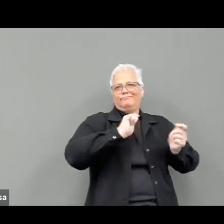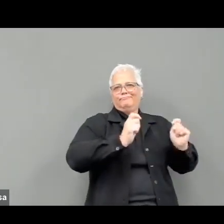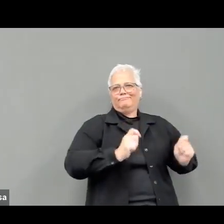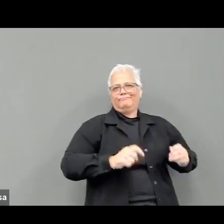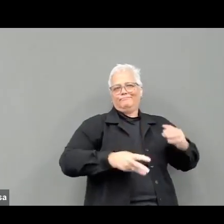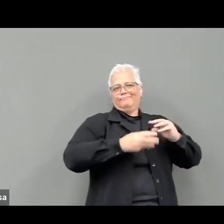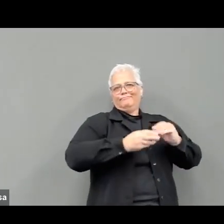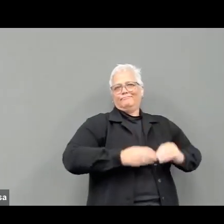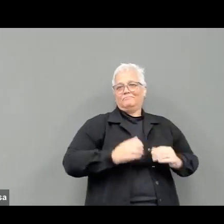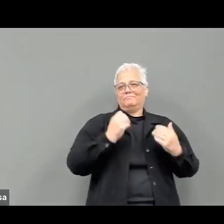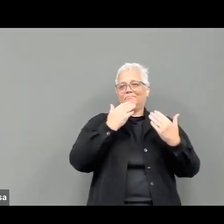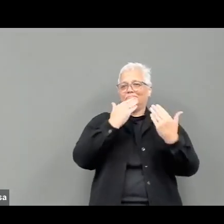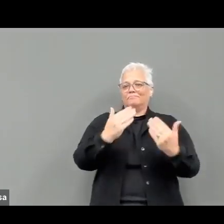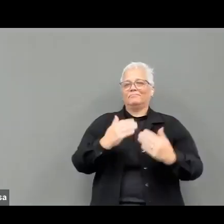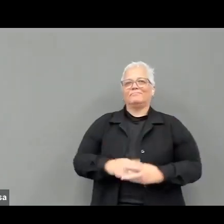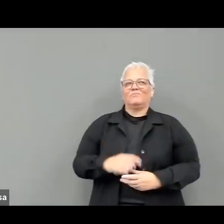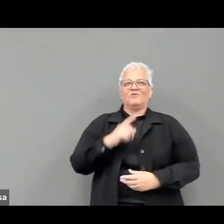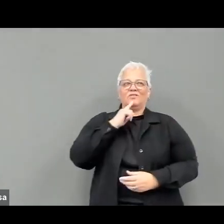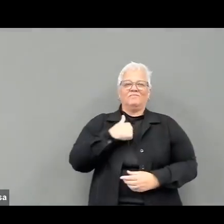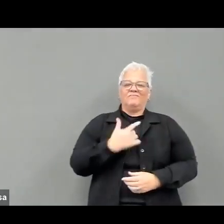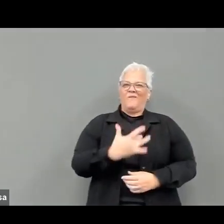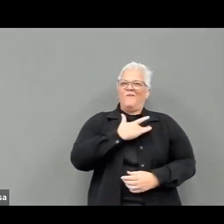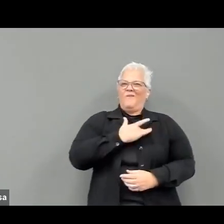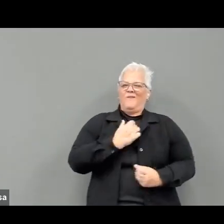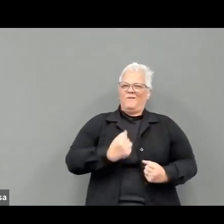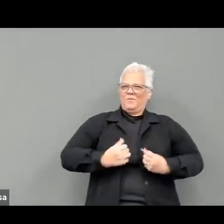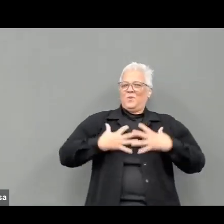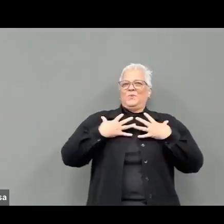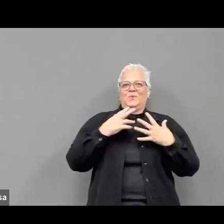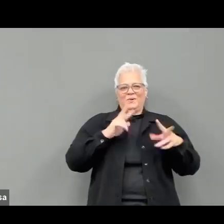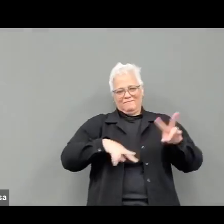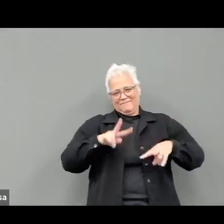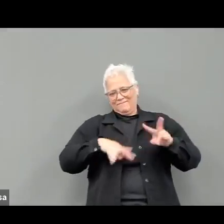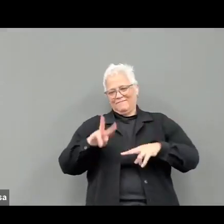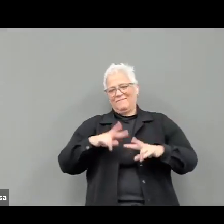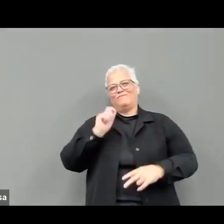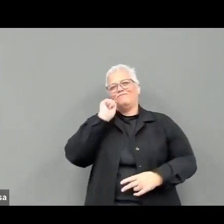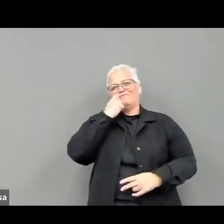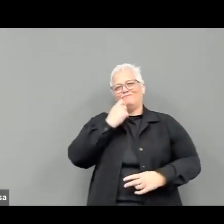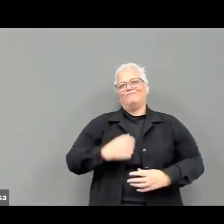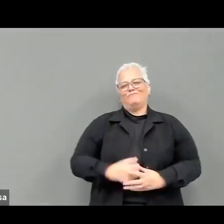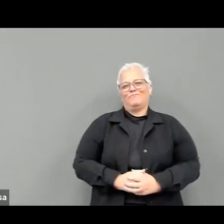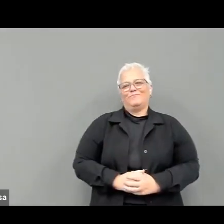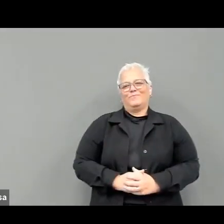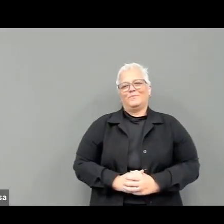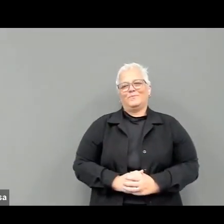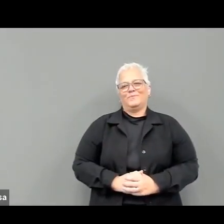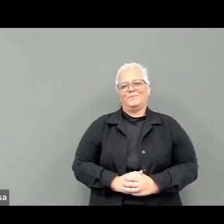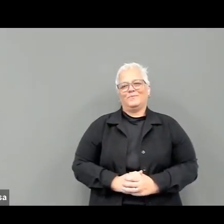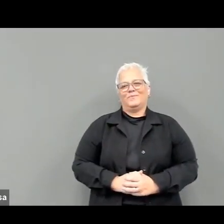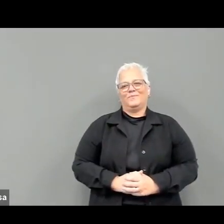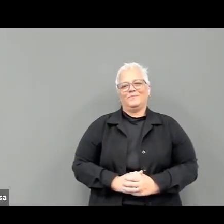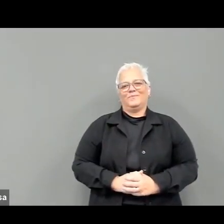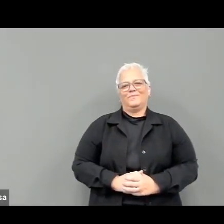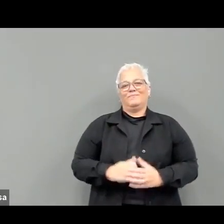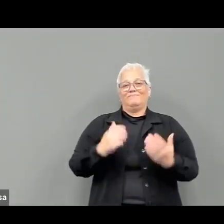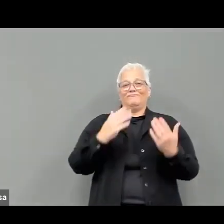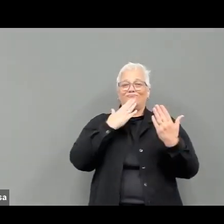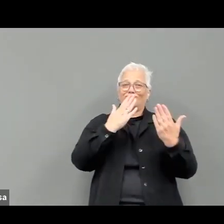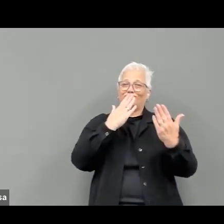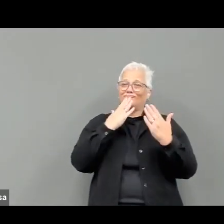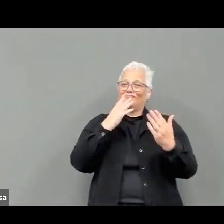this virus to see the gratitude that our city has for them. So to everyone who submitted one, thank you. And everyone who